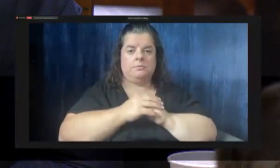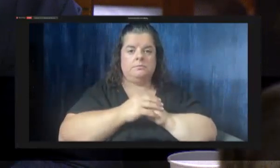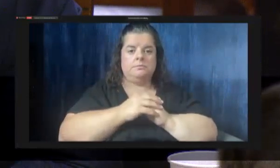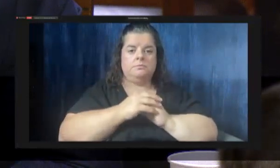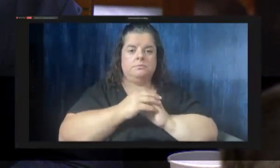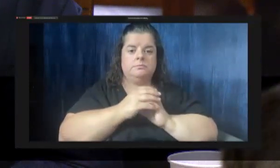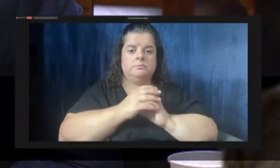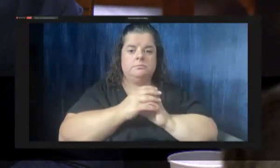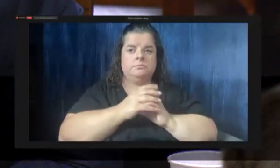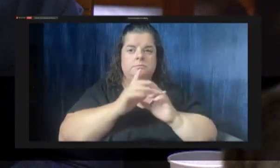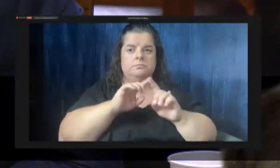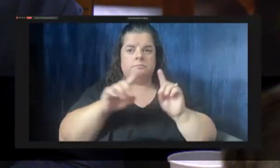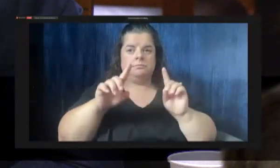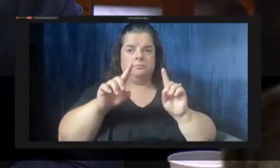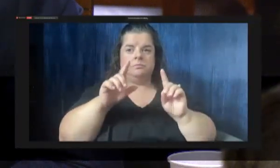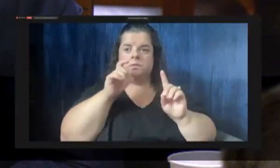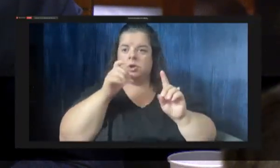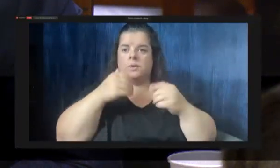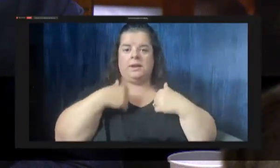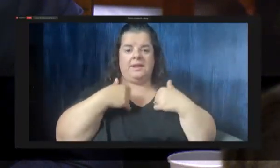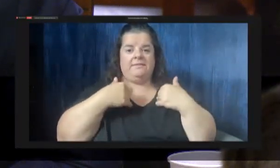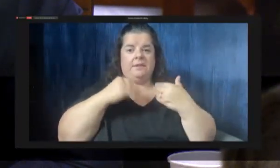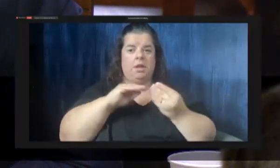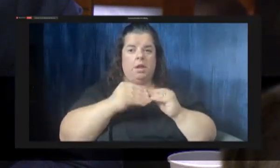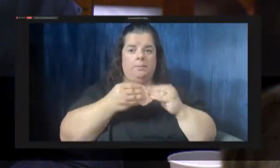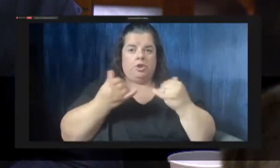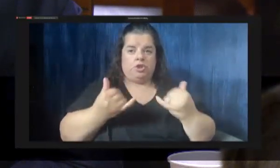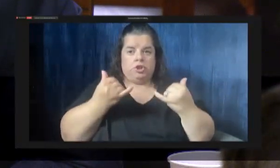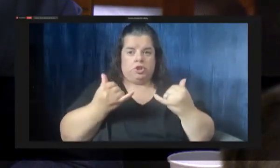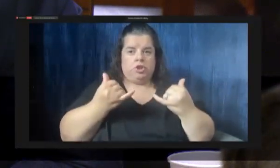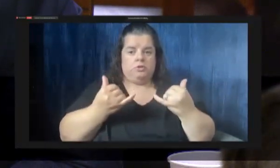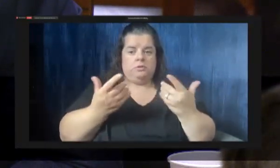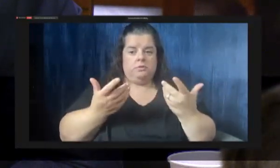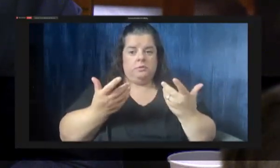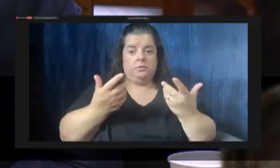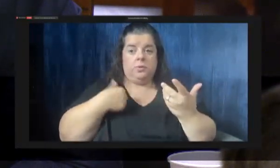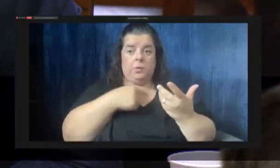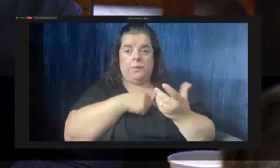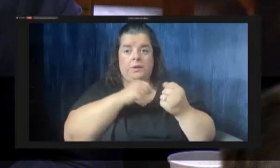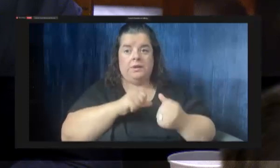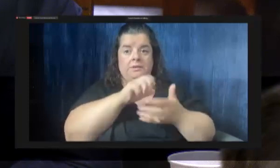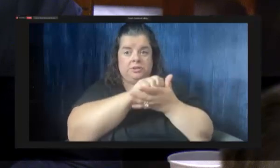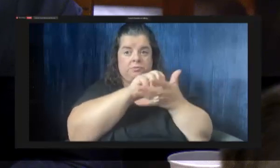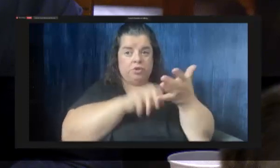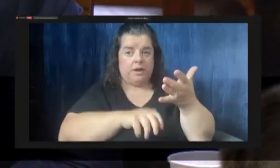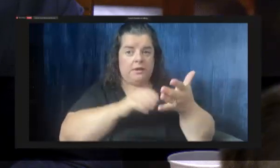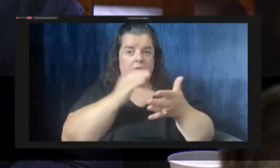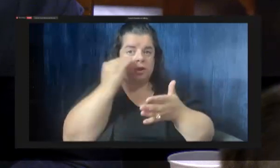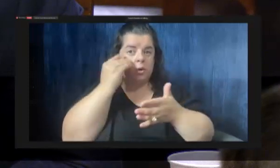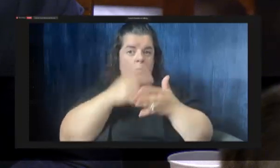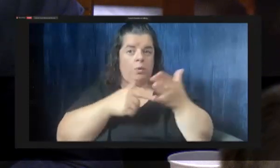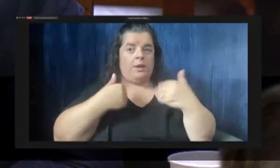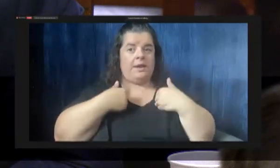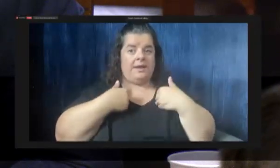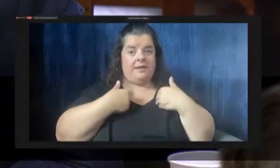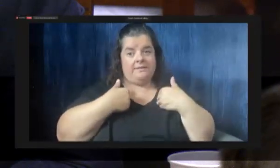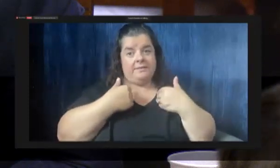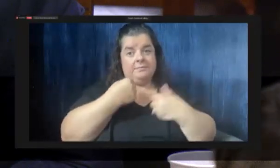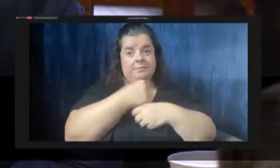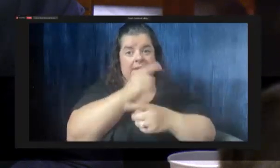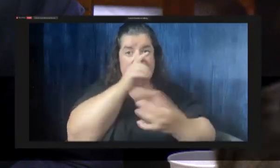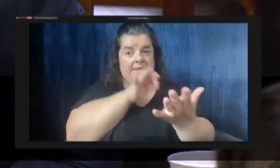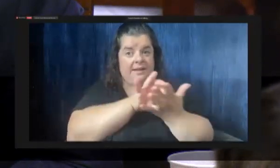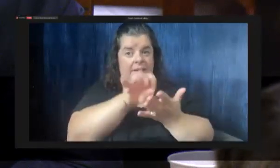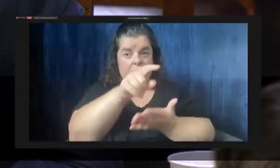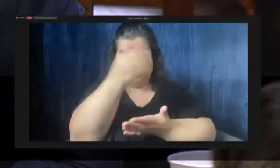But we don't have the numbers currently. So we'll be subtracting of what we have, and then we'll be making the count. I'm sorry, do you know this information? We'll be